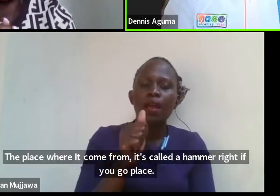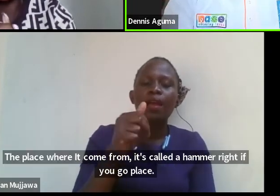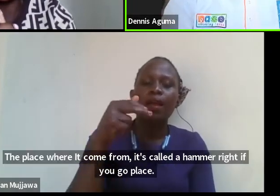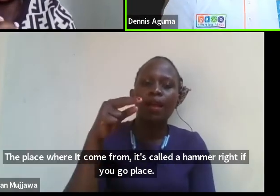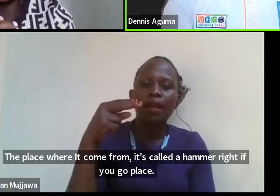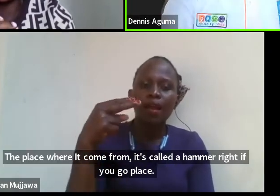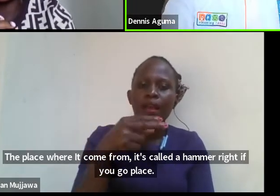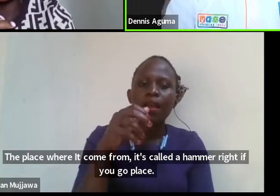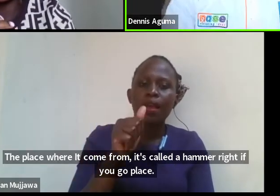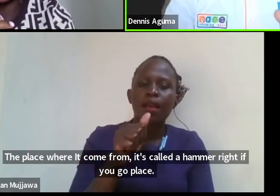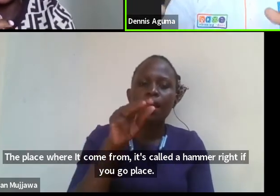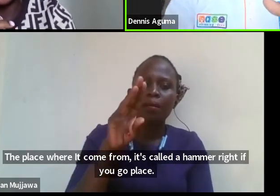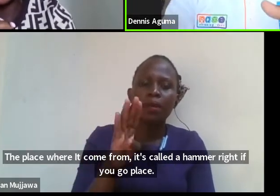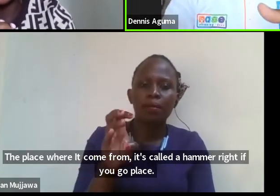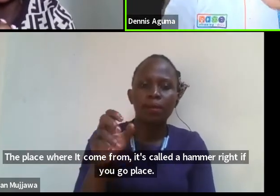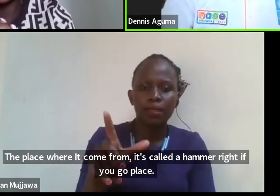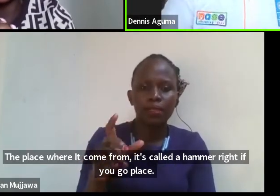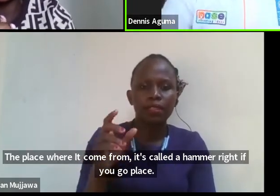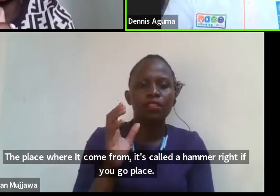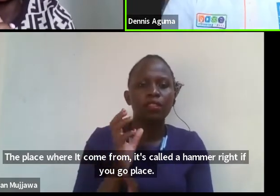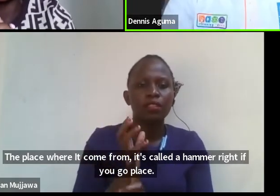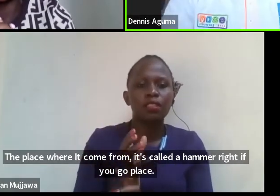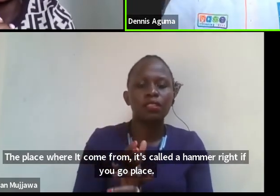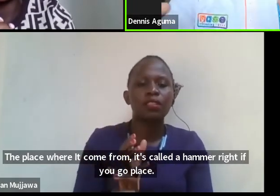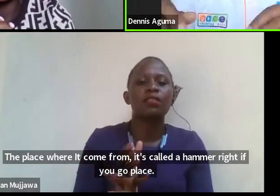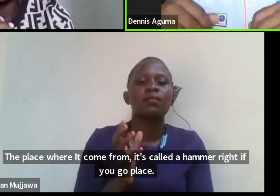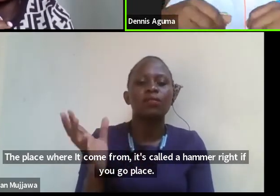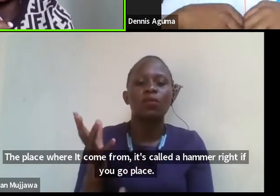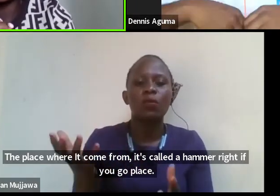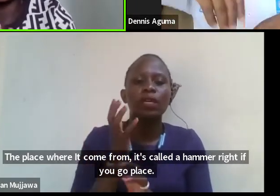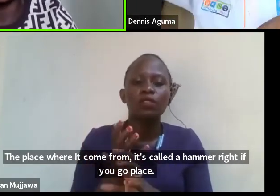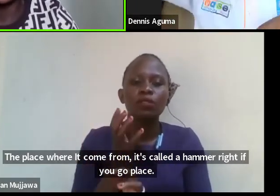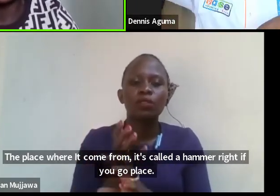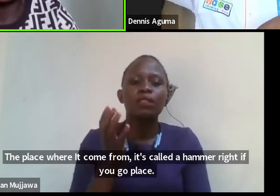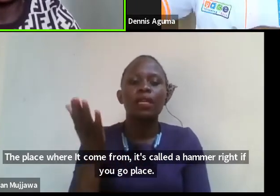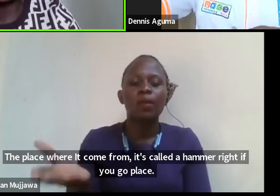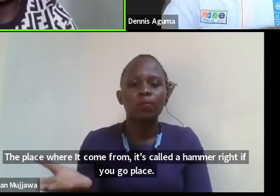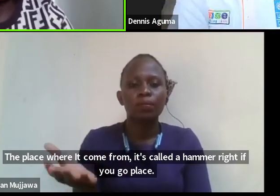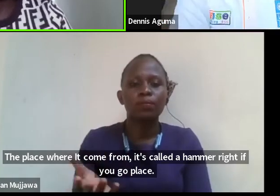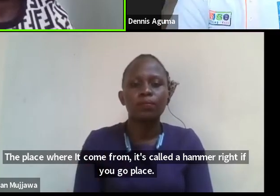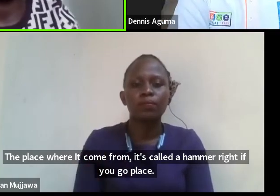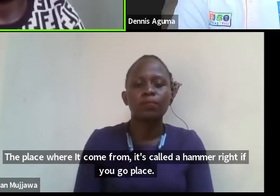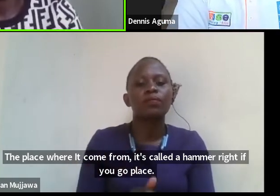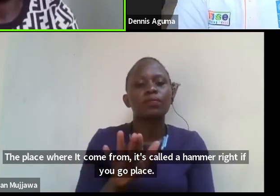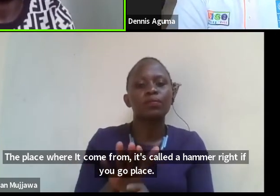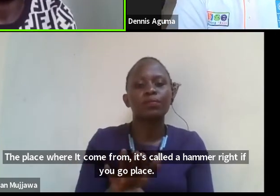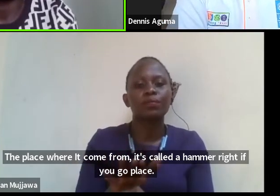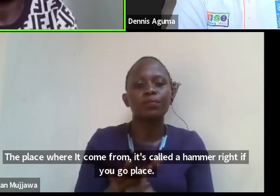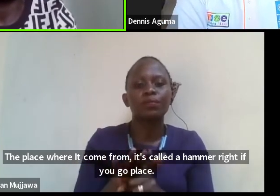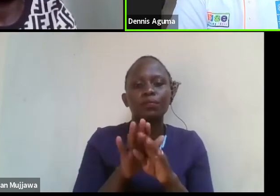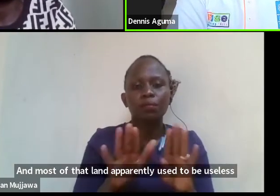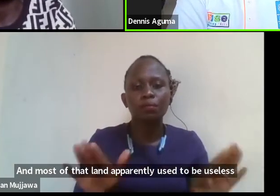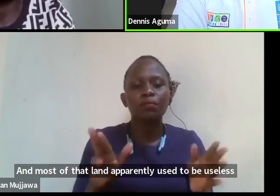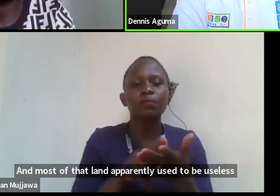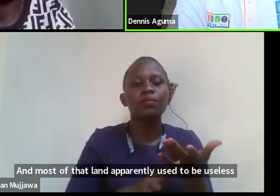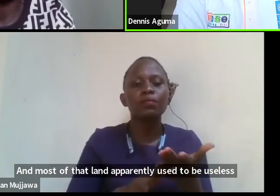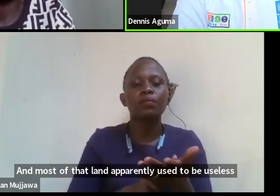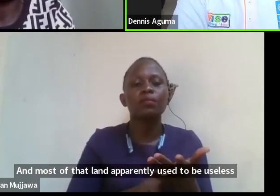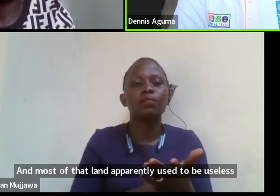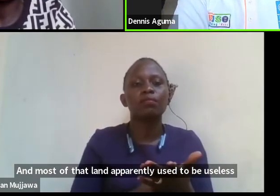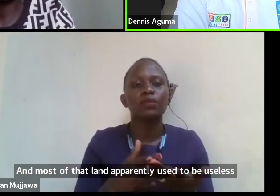on a taxi and they have to drop you off, it's Ahamabare, where the stones are. And most of that land apparently used to be useless. I think